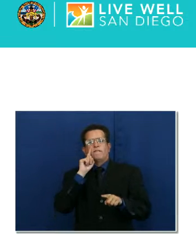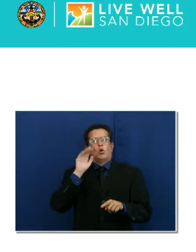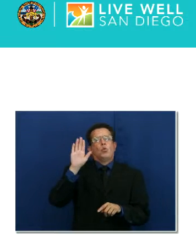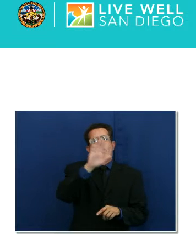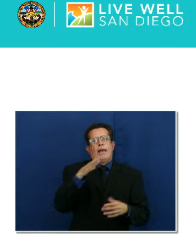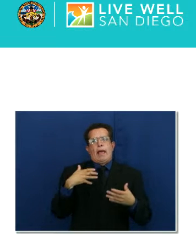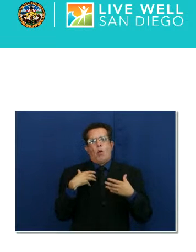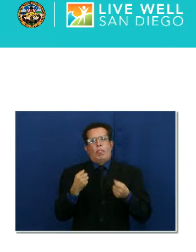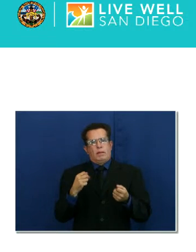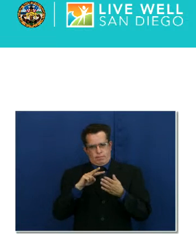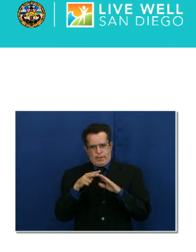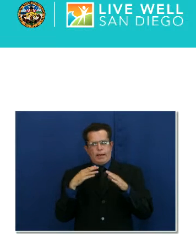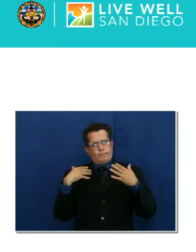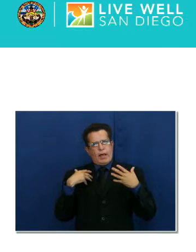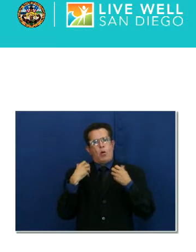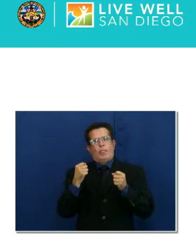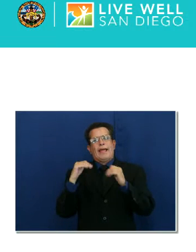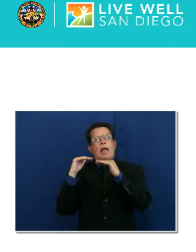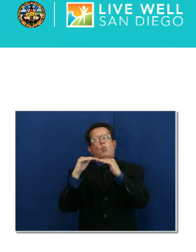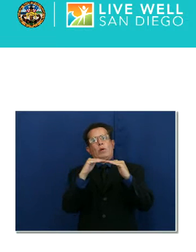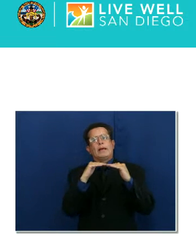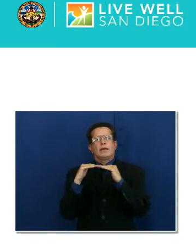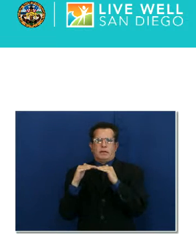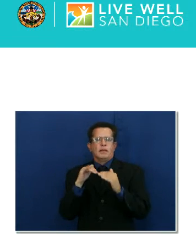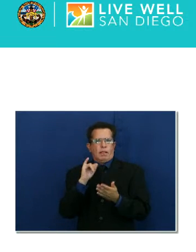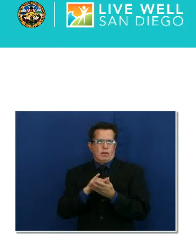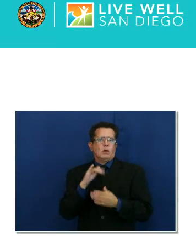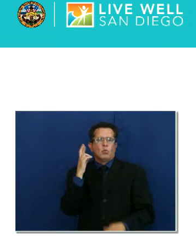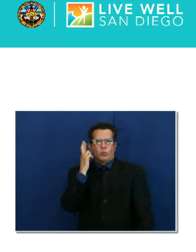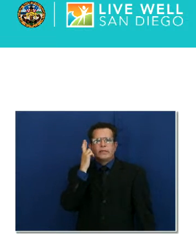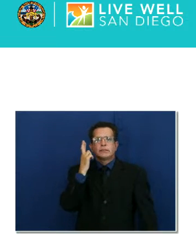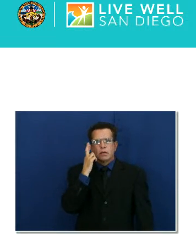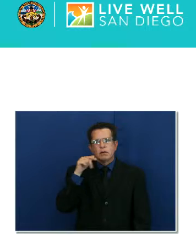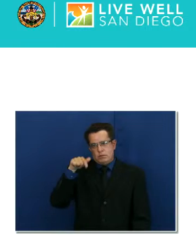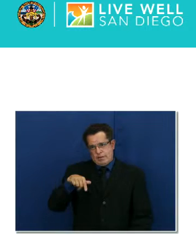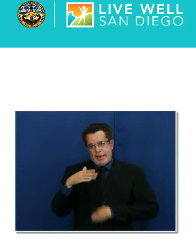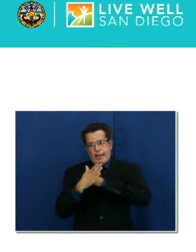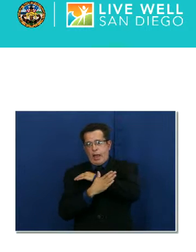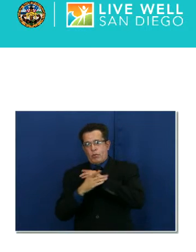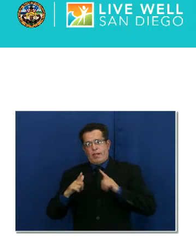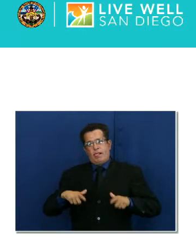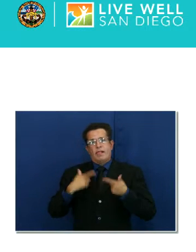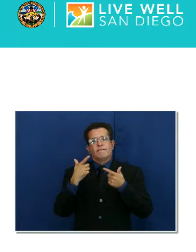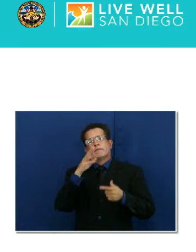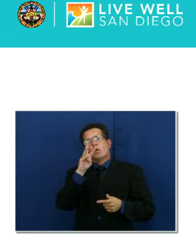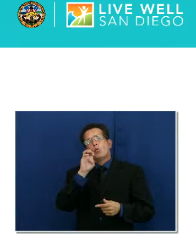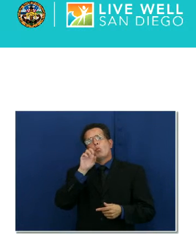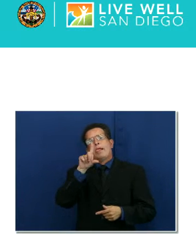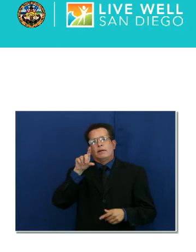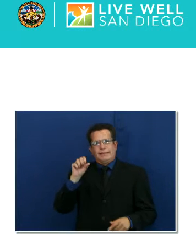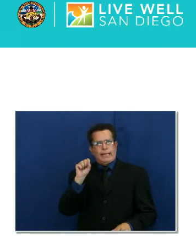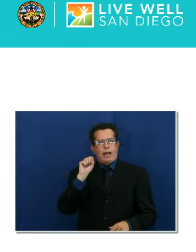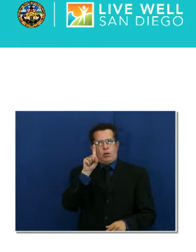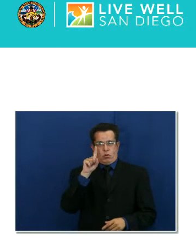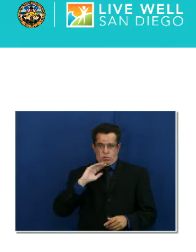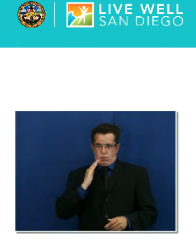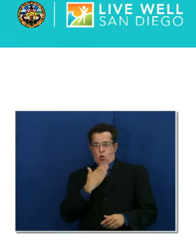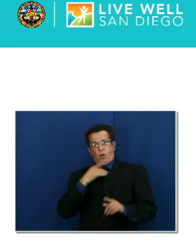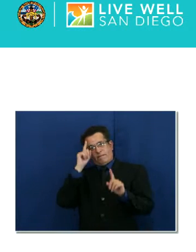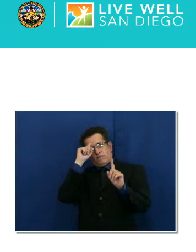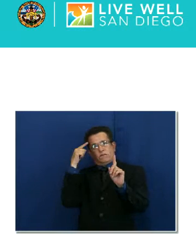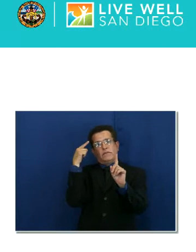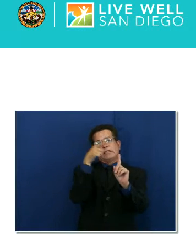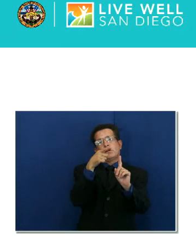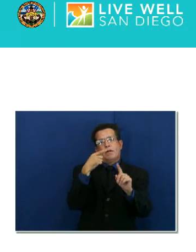is what health equity is based on. The county's Live Well San Diego vision, specifically for